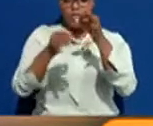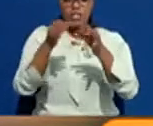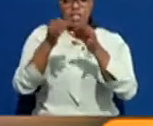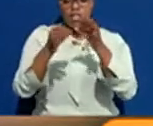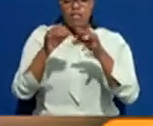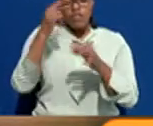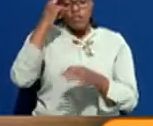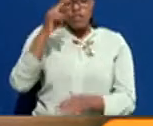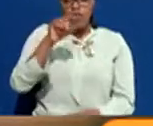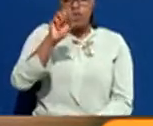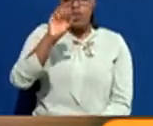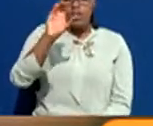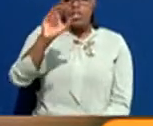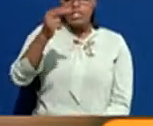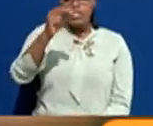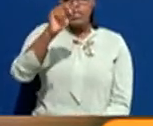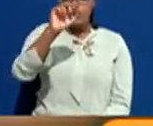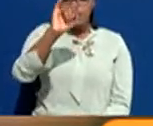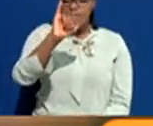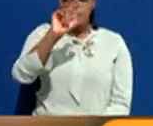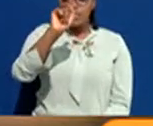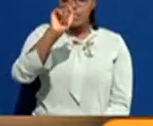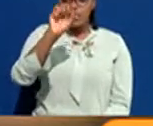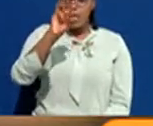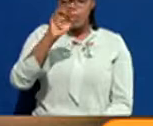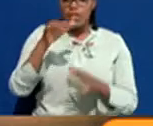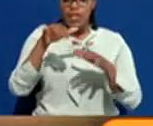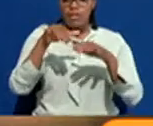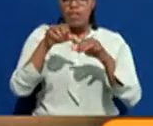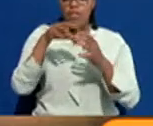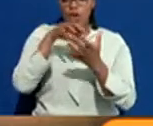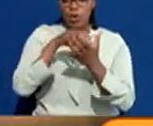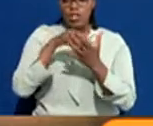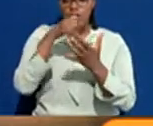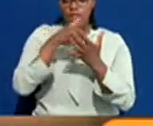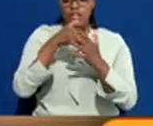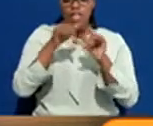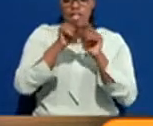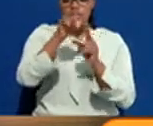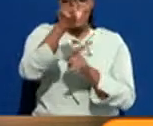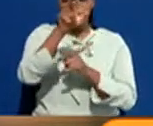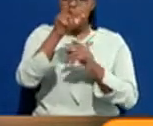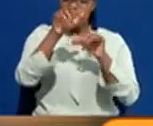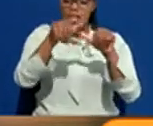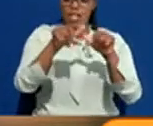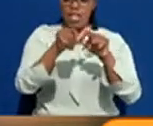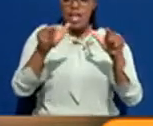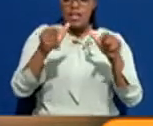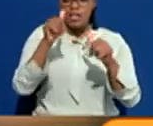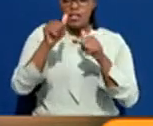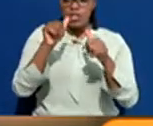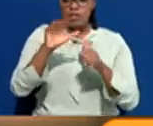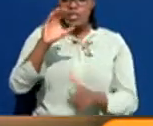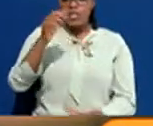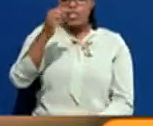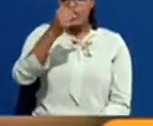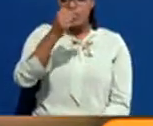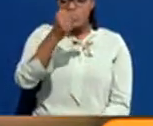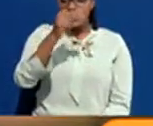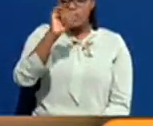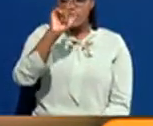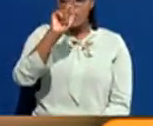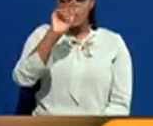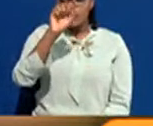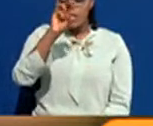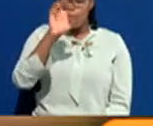of Justice Chitembwe in a succession cause involving the same parcel of land Justice Chitembwe had an